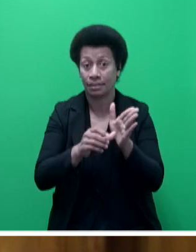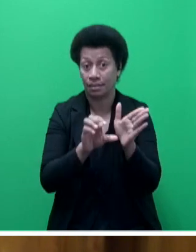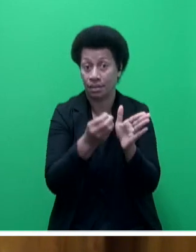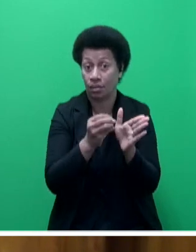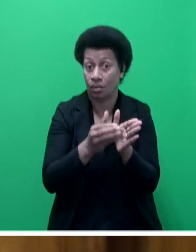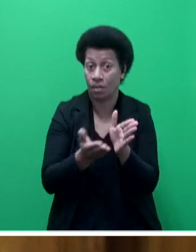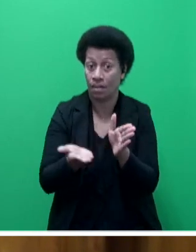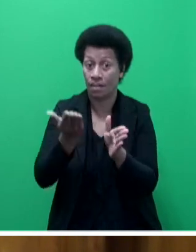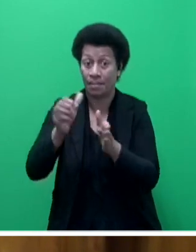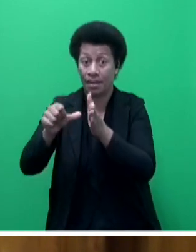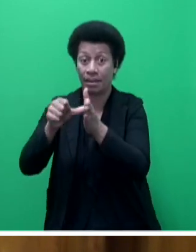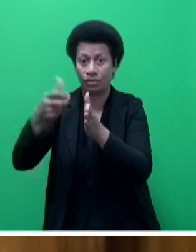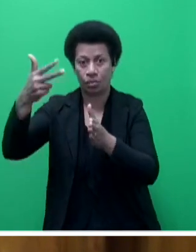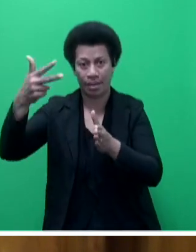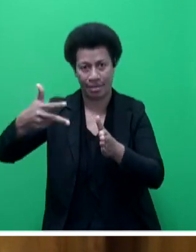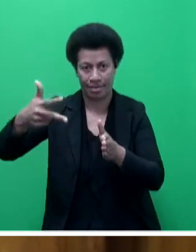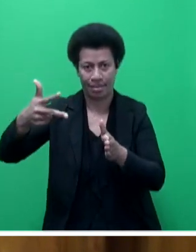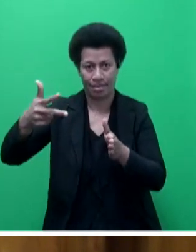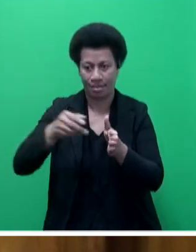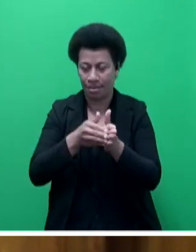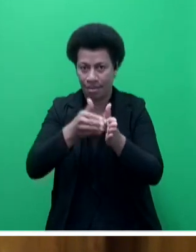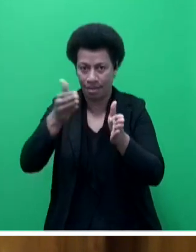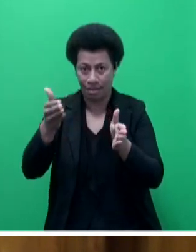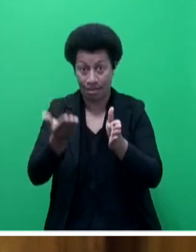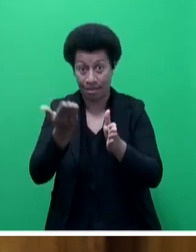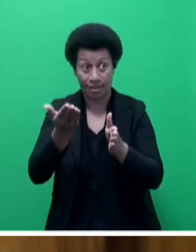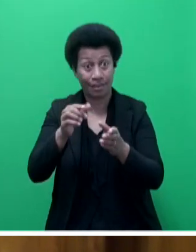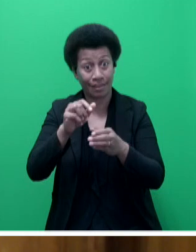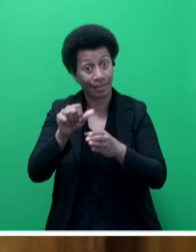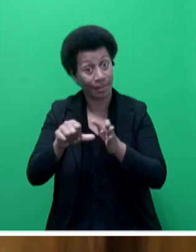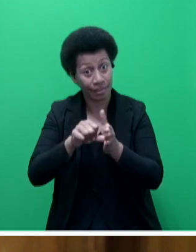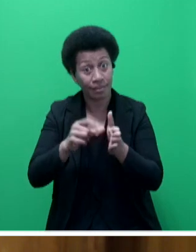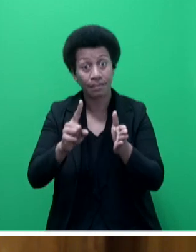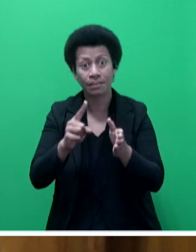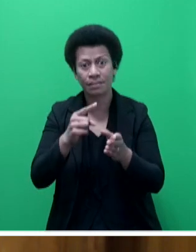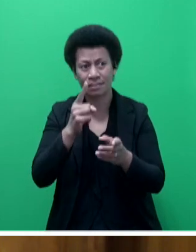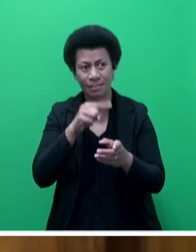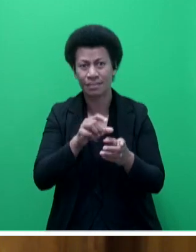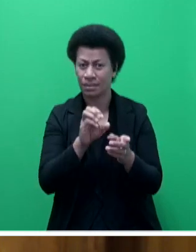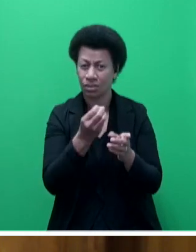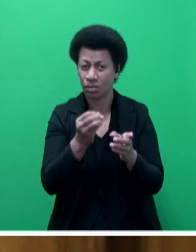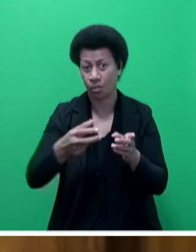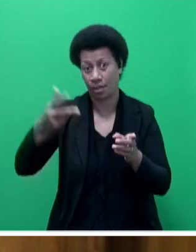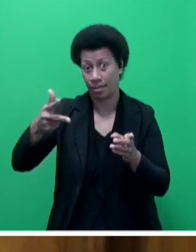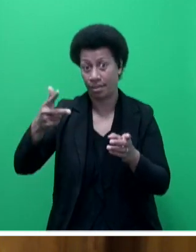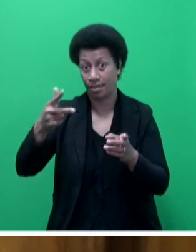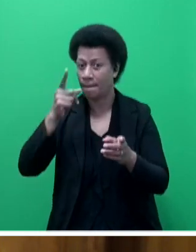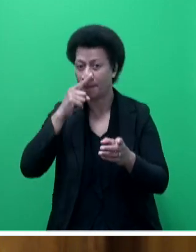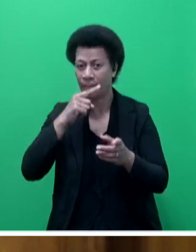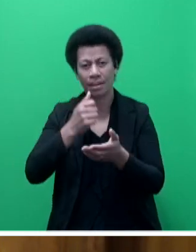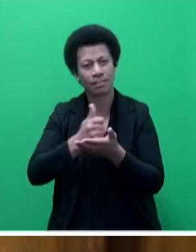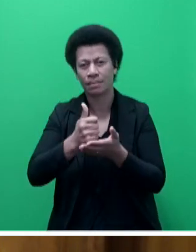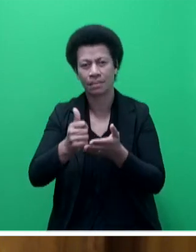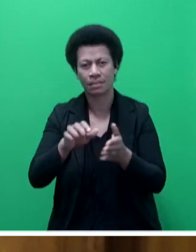18. Demographic Fiji's proportion of the population between 0 to 18 cohort